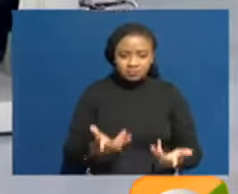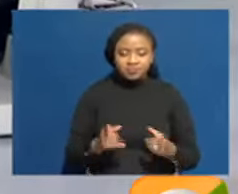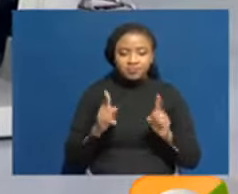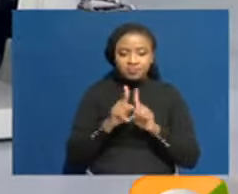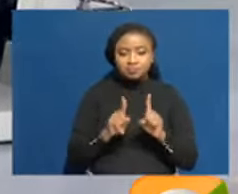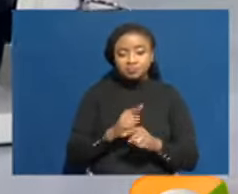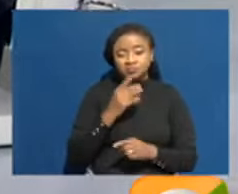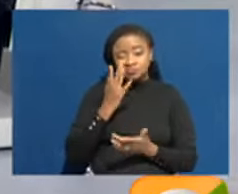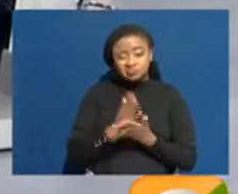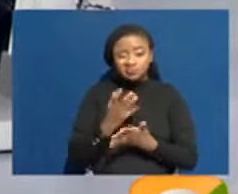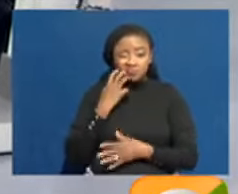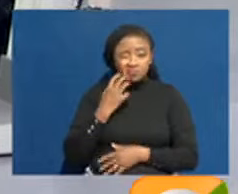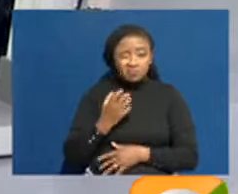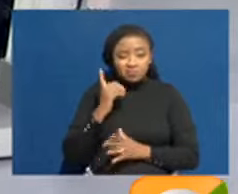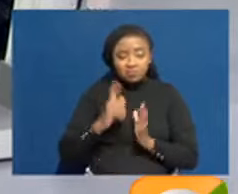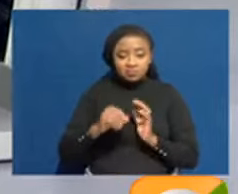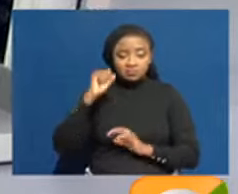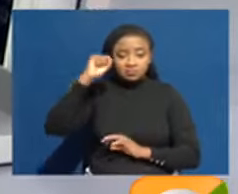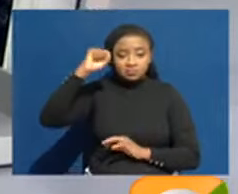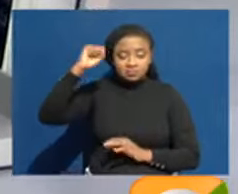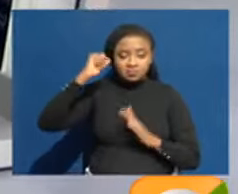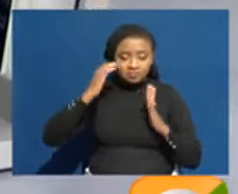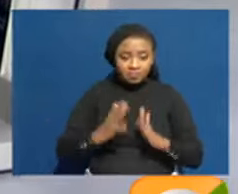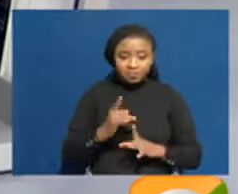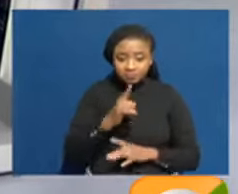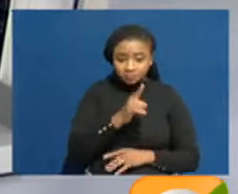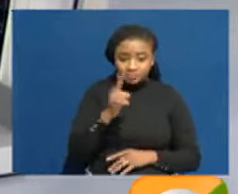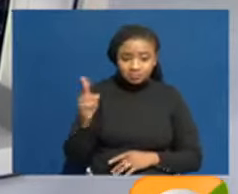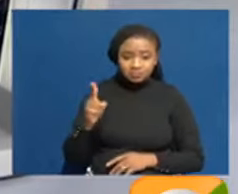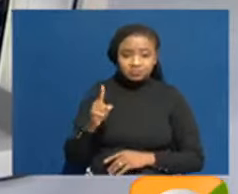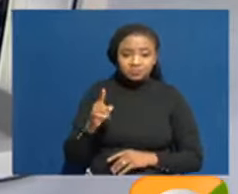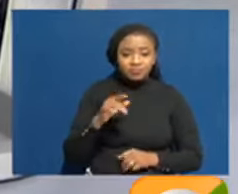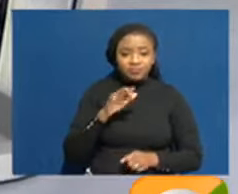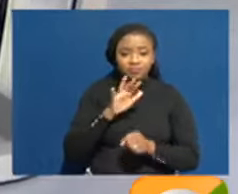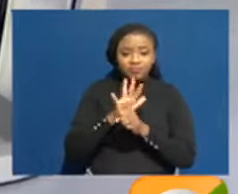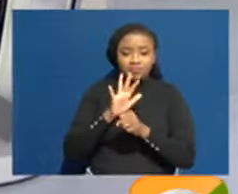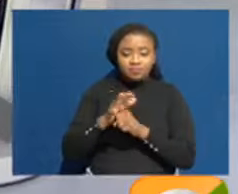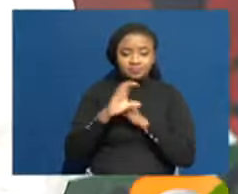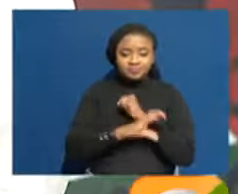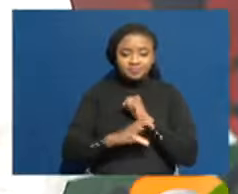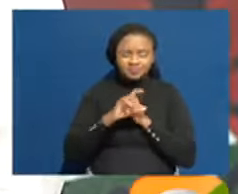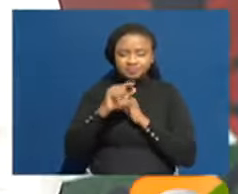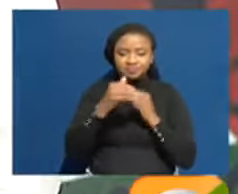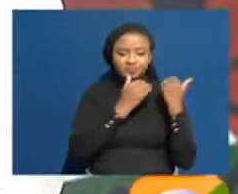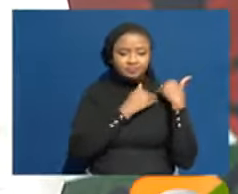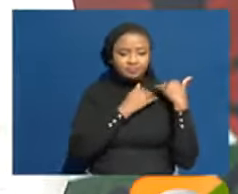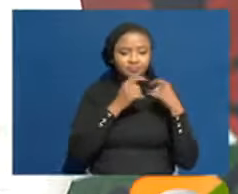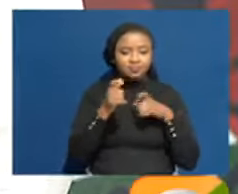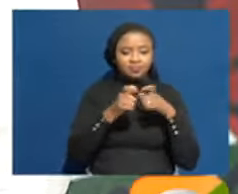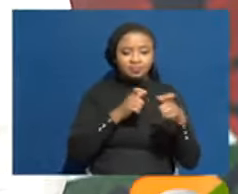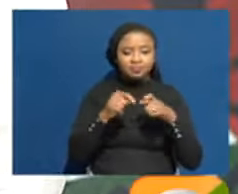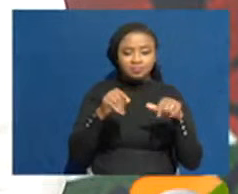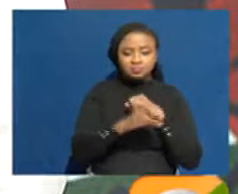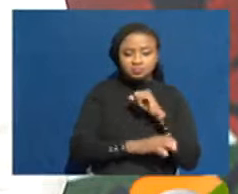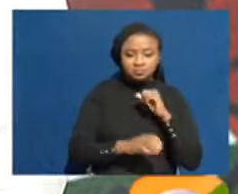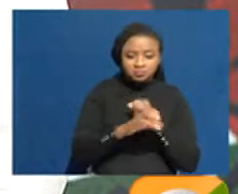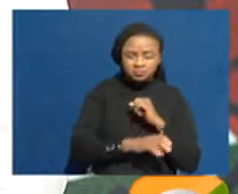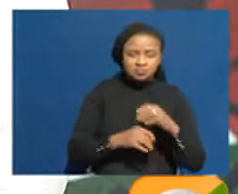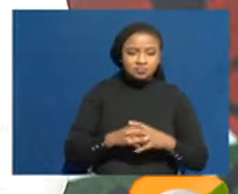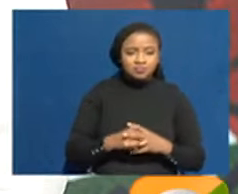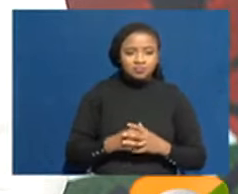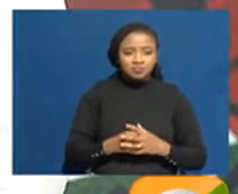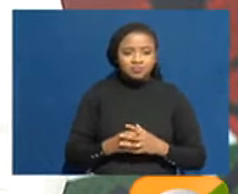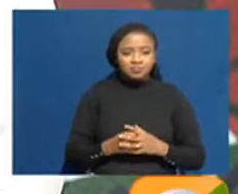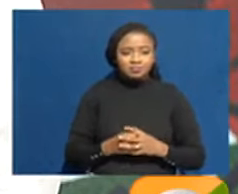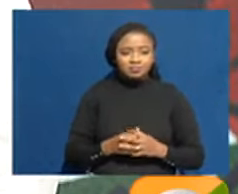Politicians, unfortunately or fortunately, are the people who, in most countries, are charged with running the state by the people.